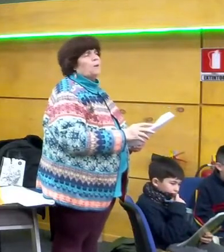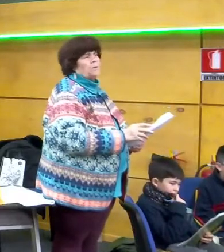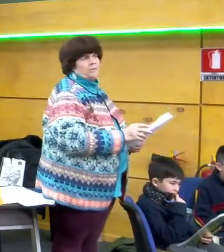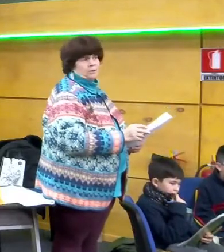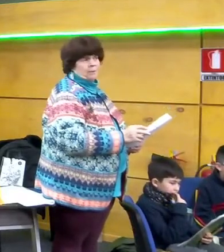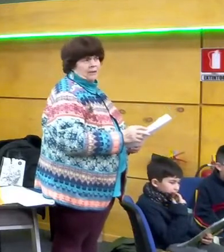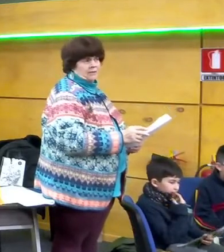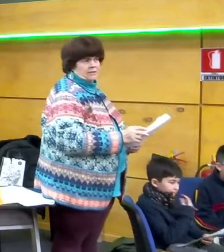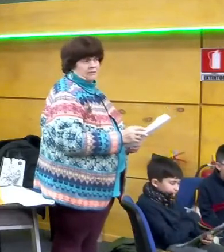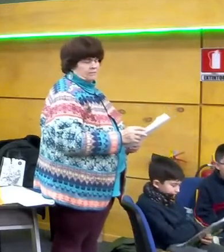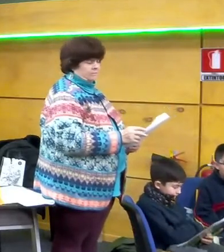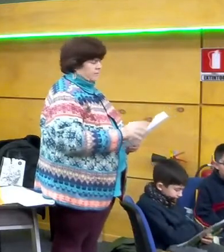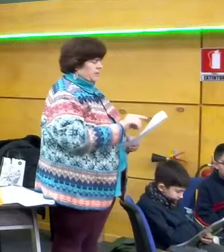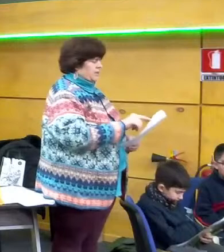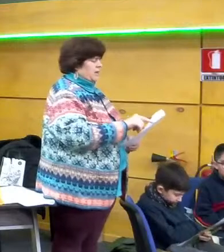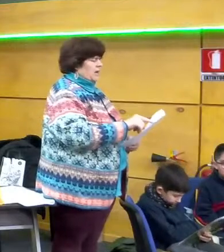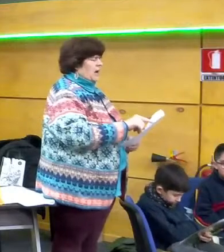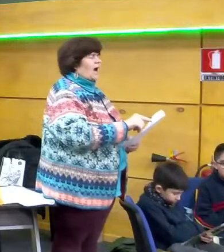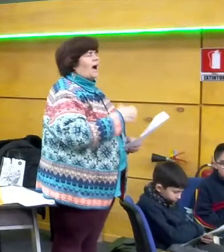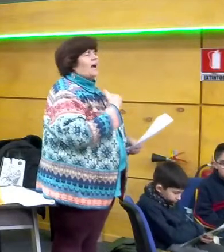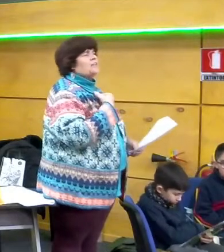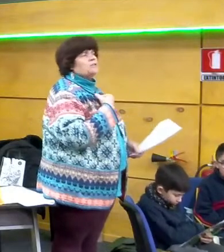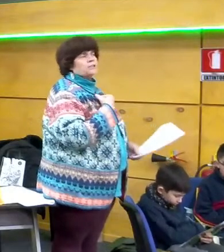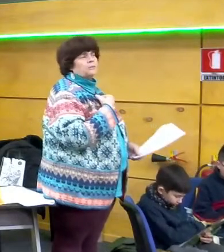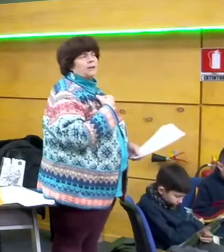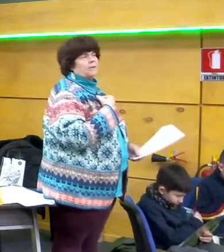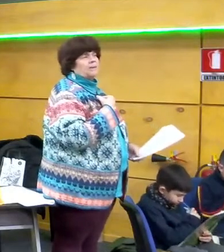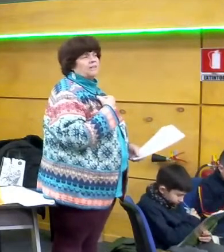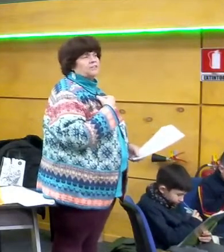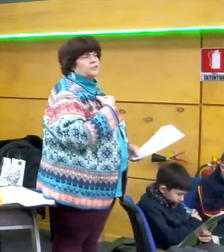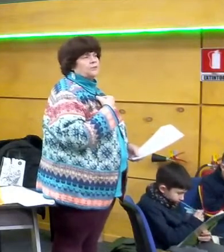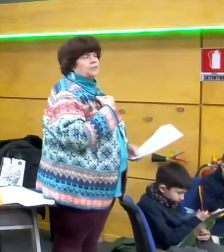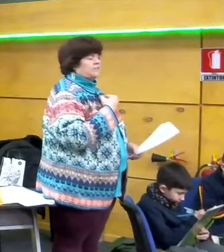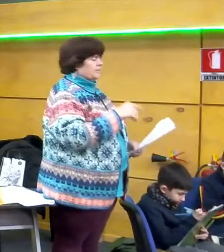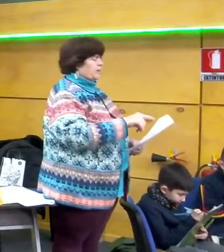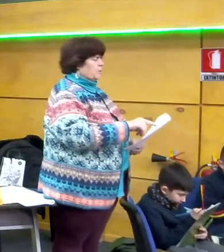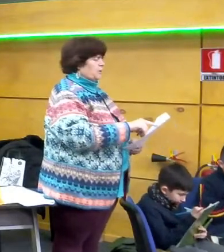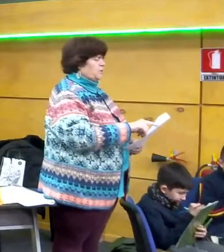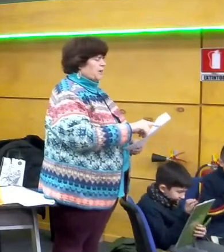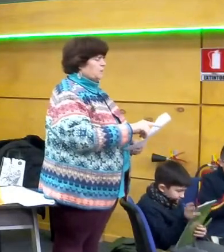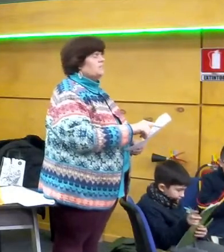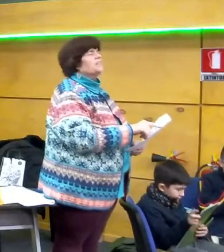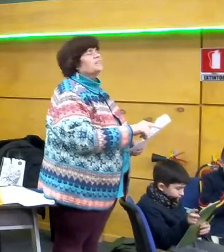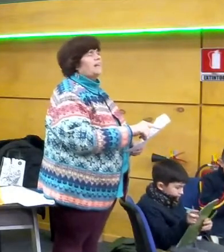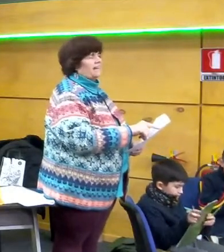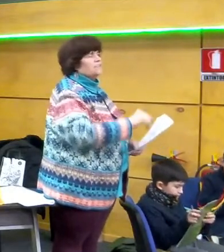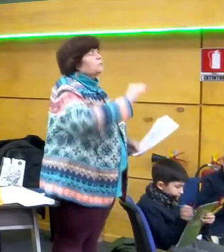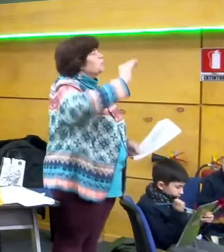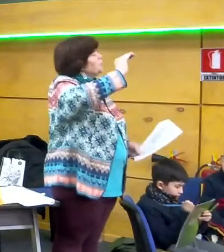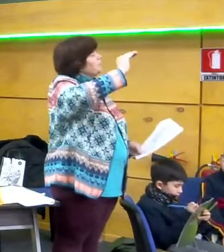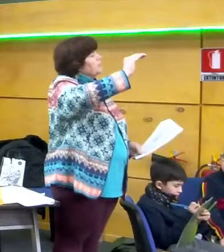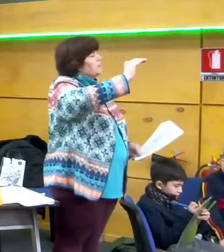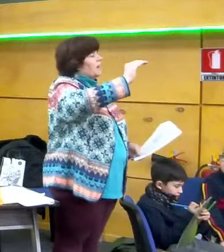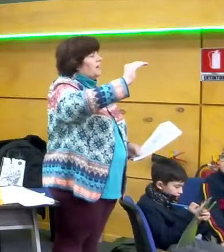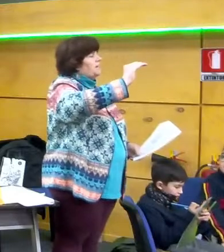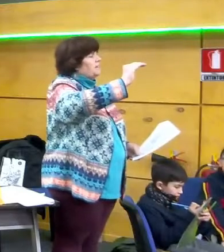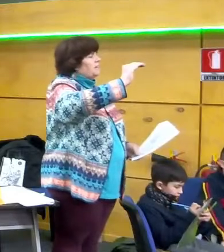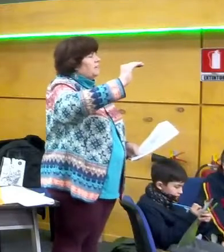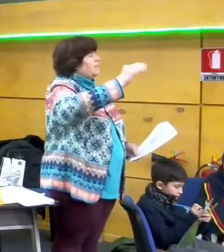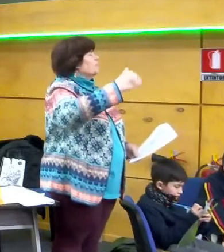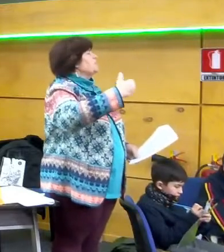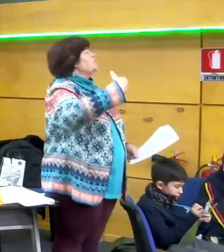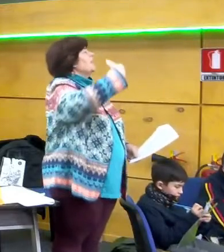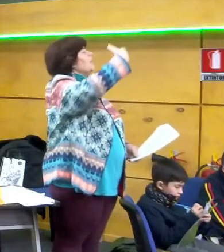keep a poem in your pocket. I usually recommend students, when you come to the last word in the